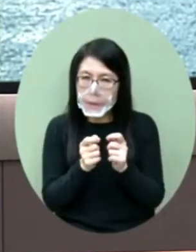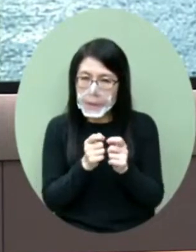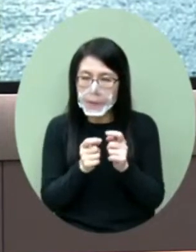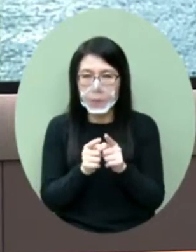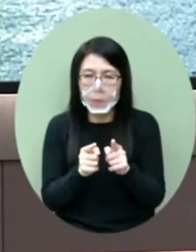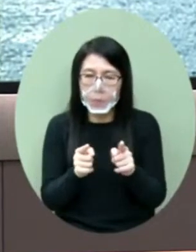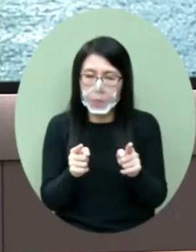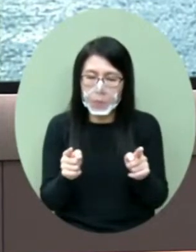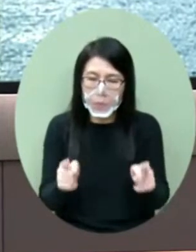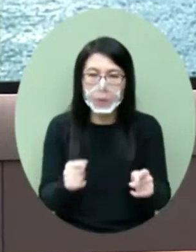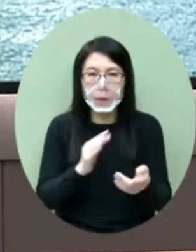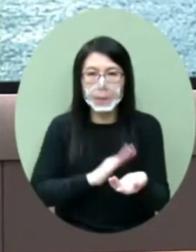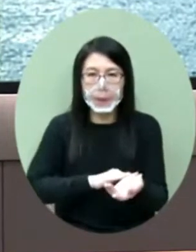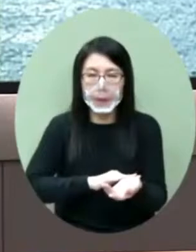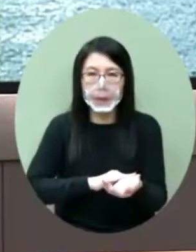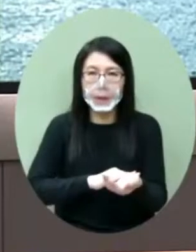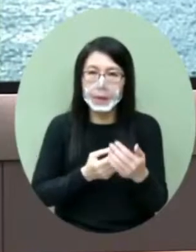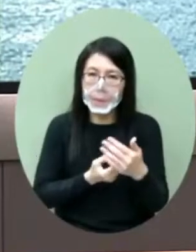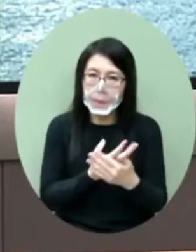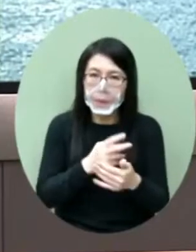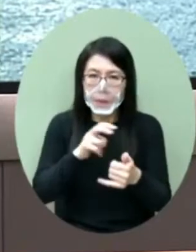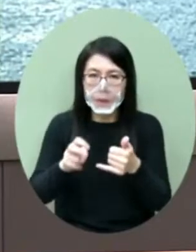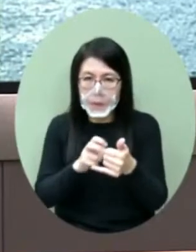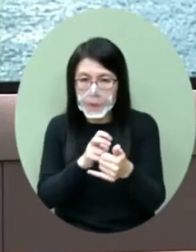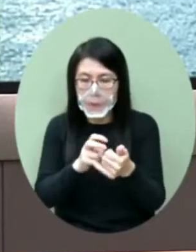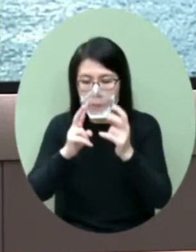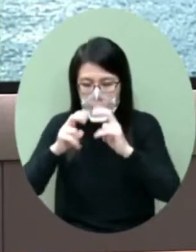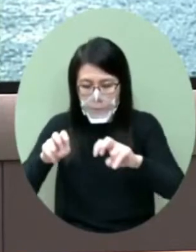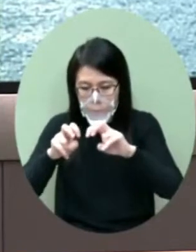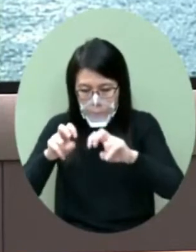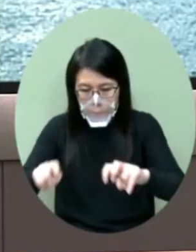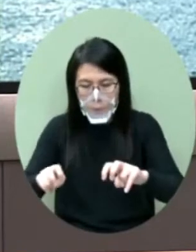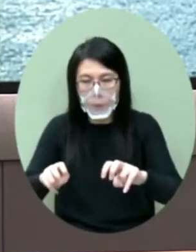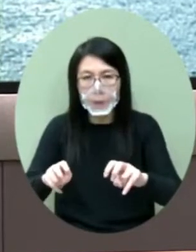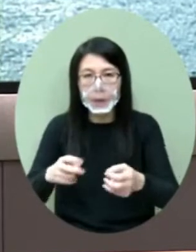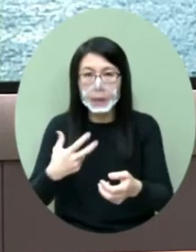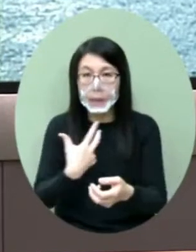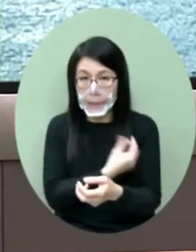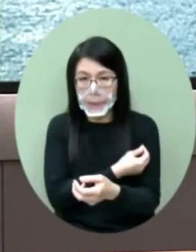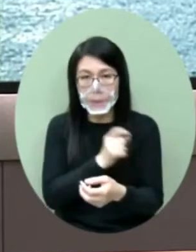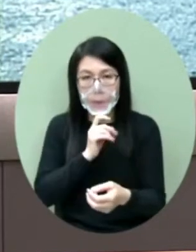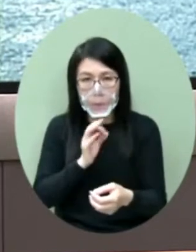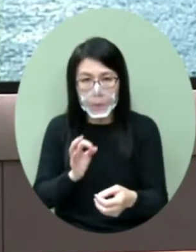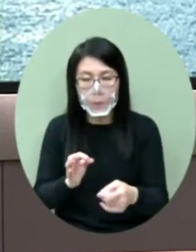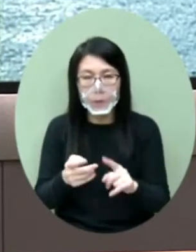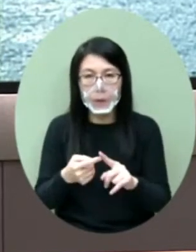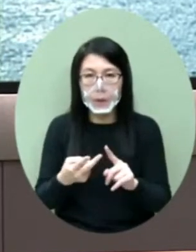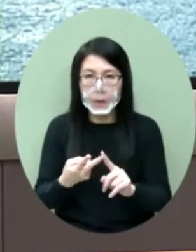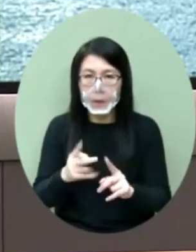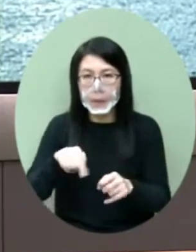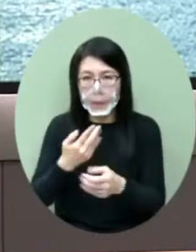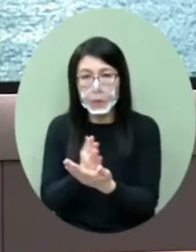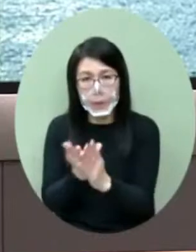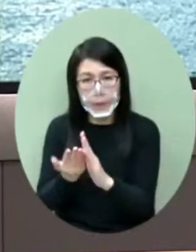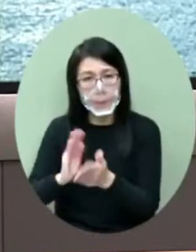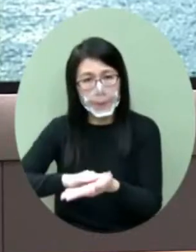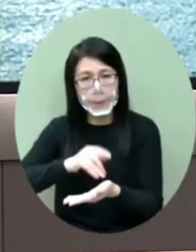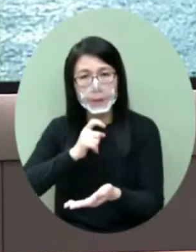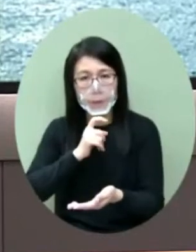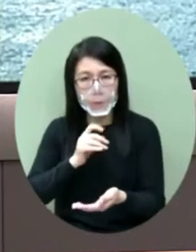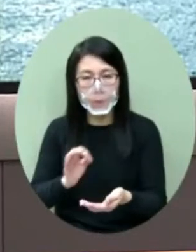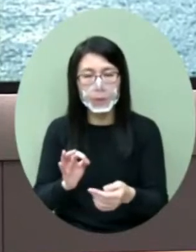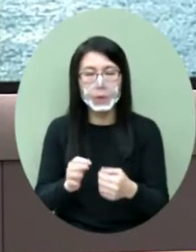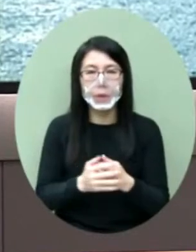symptoms, treatment, investigation, vaccination history, and also underlying medical diseases. So it may take time